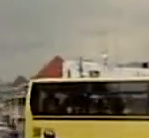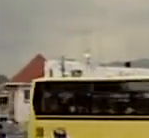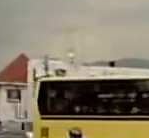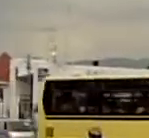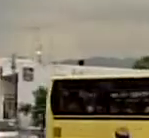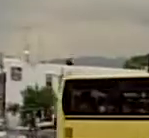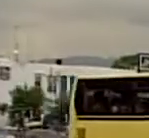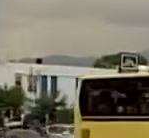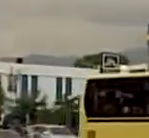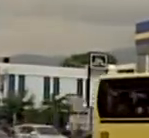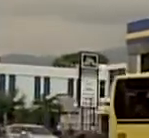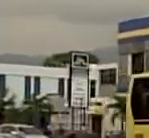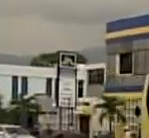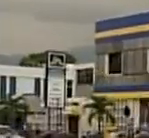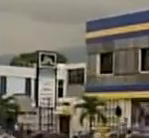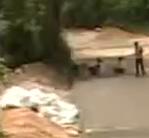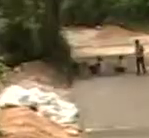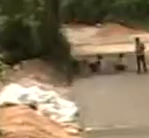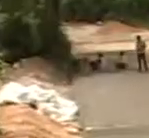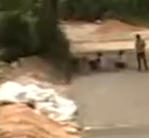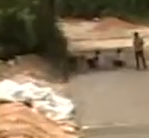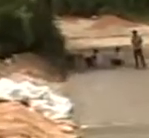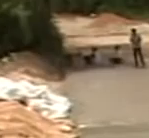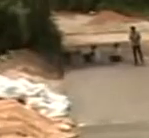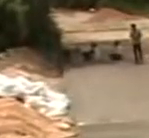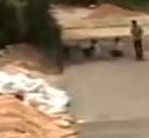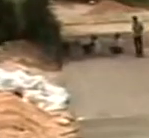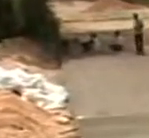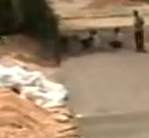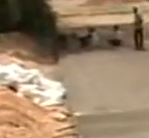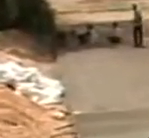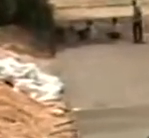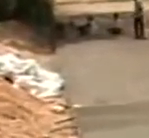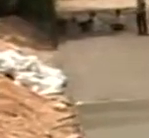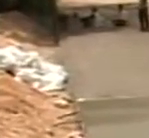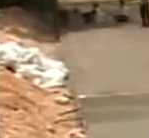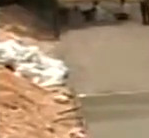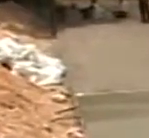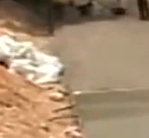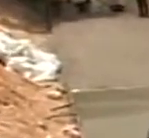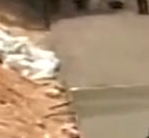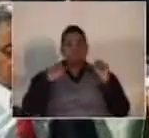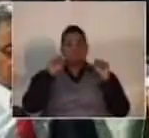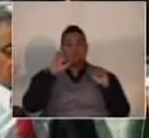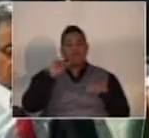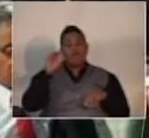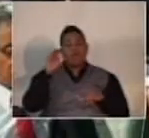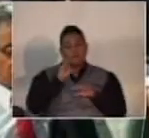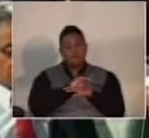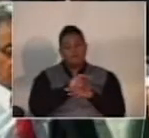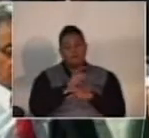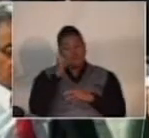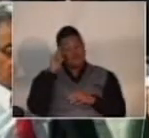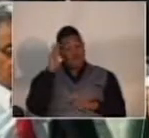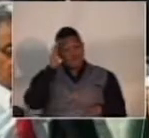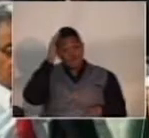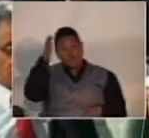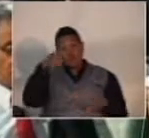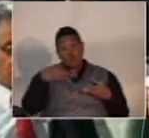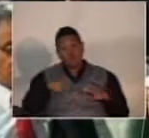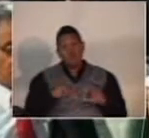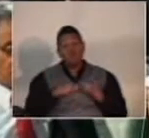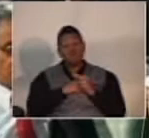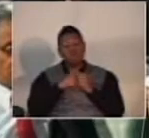year. One involves exploring the use of concrete as an alternative road construction material. For future road